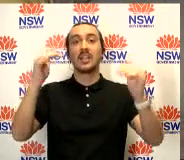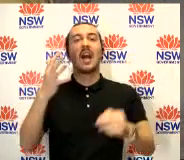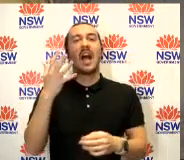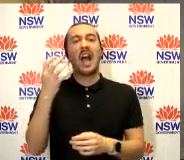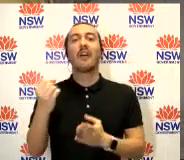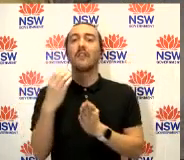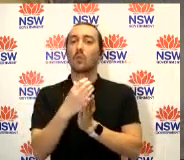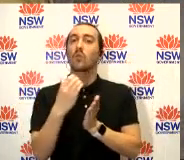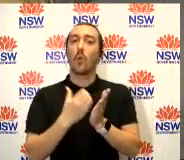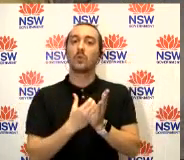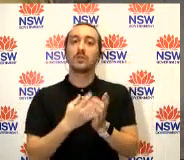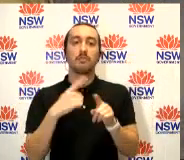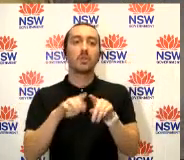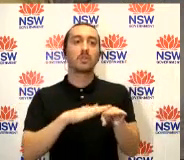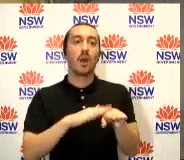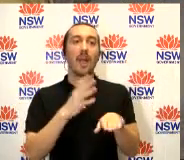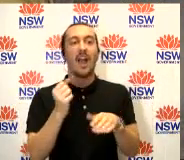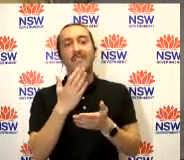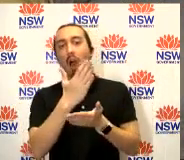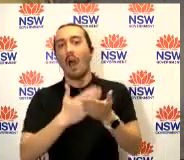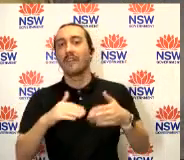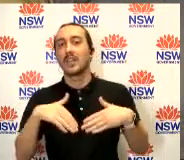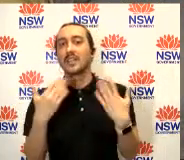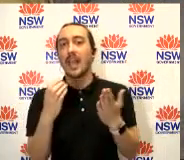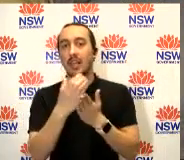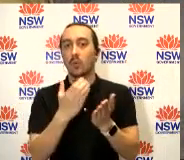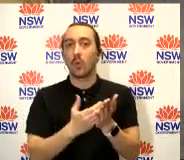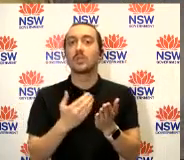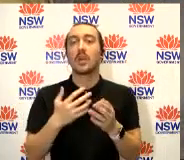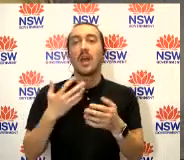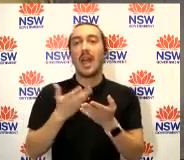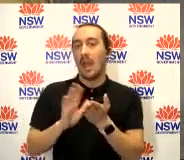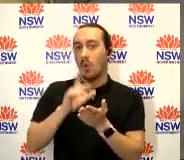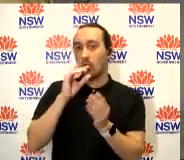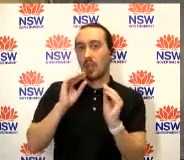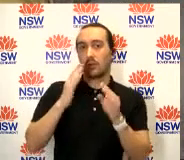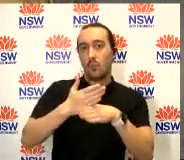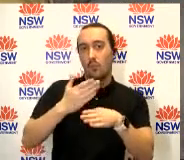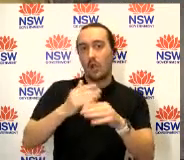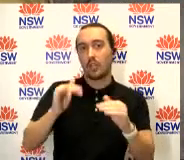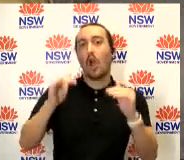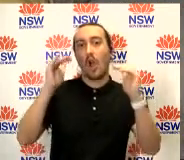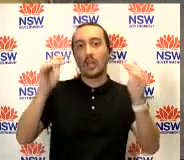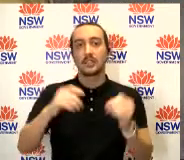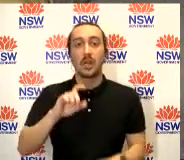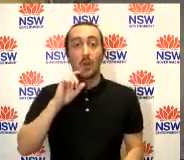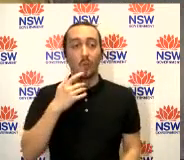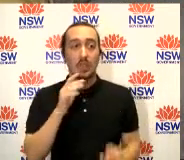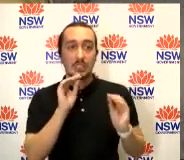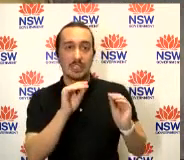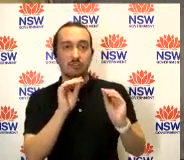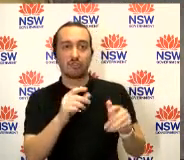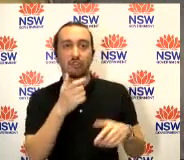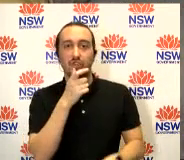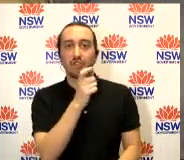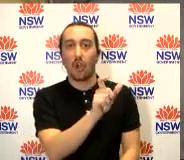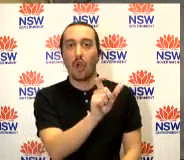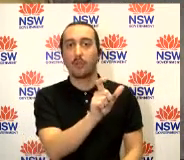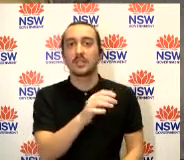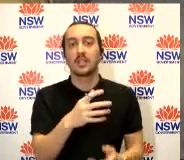to be a half-day course, and they're good as an introduction. They'll teach you the terminology and some of the systems of work.